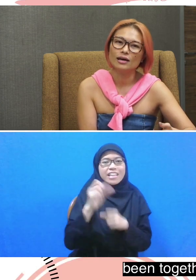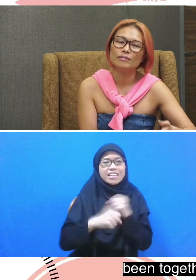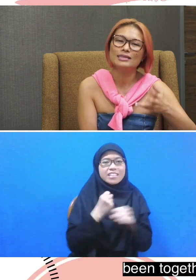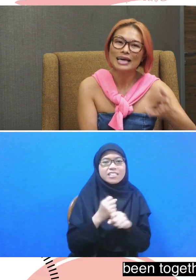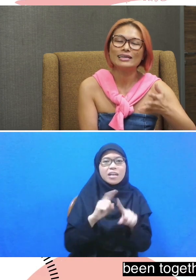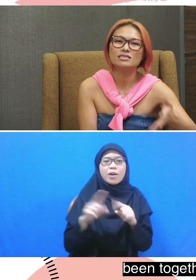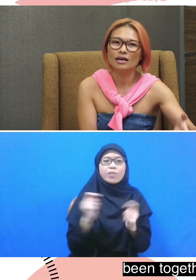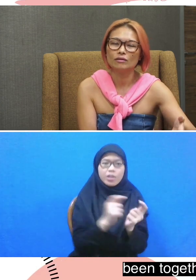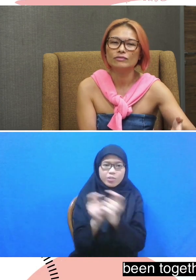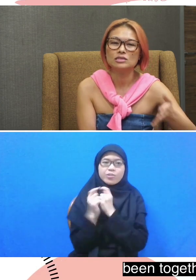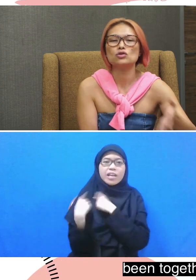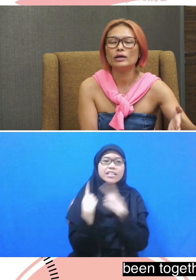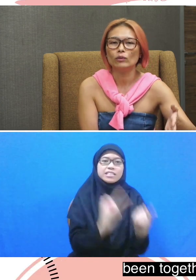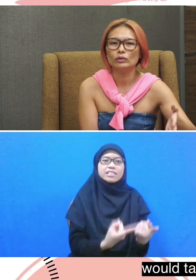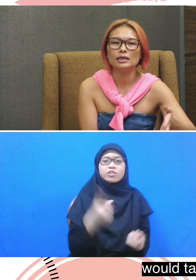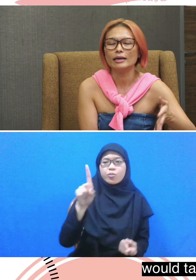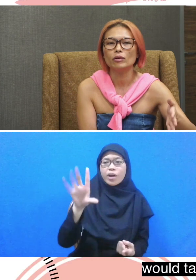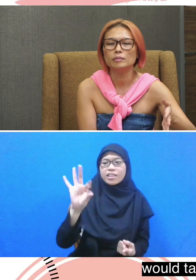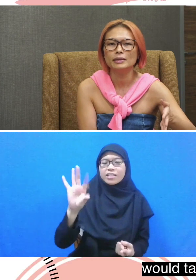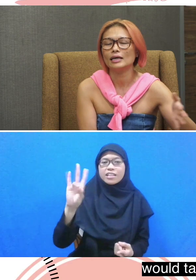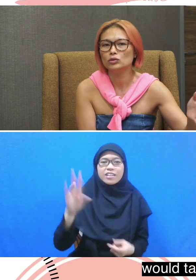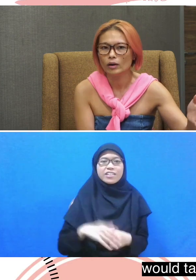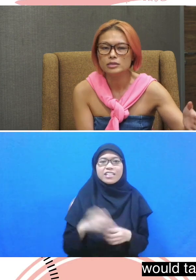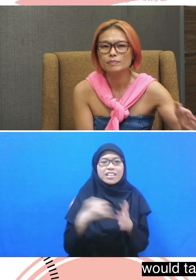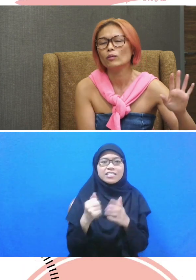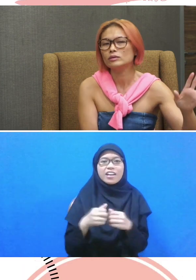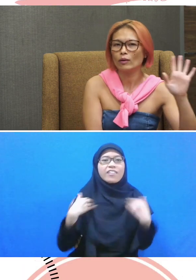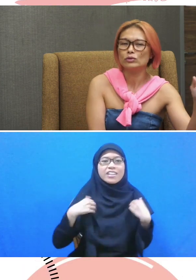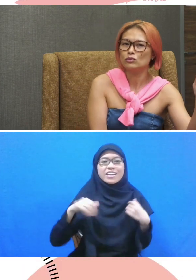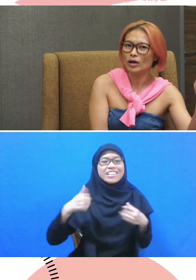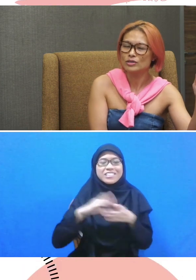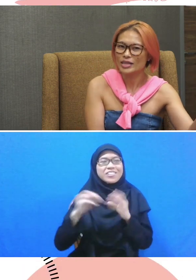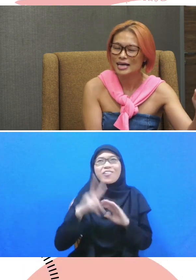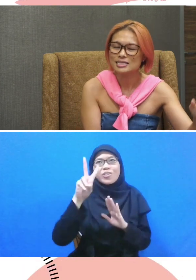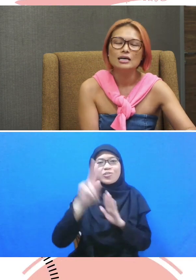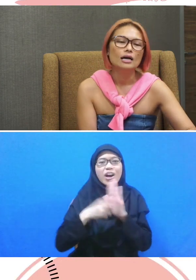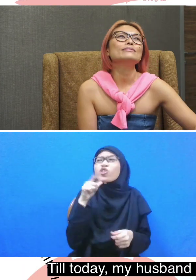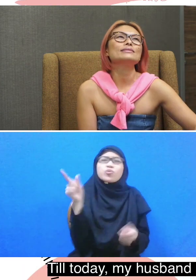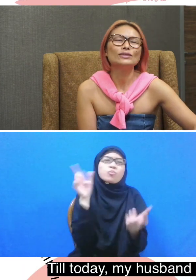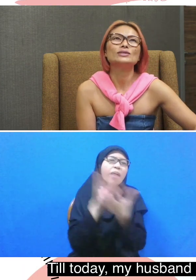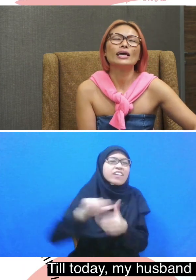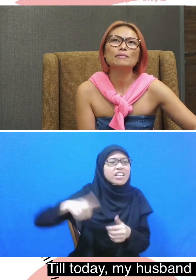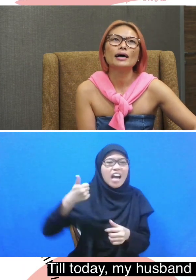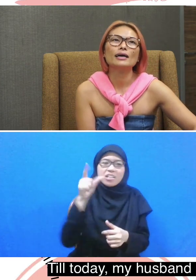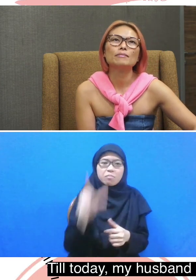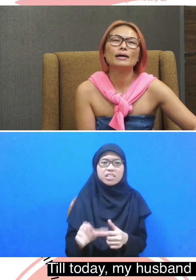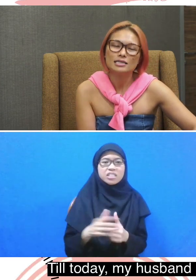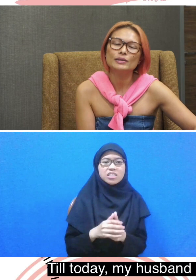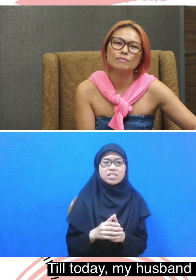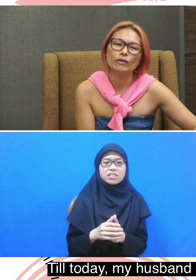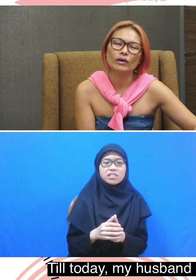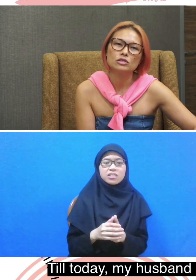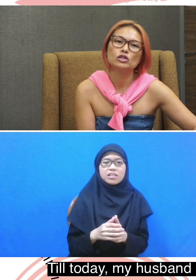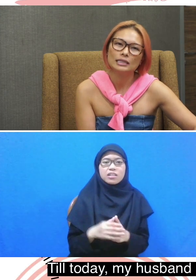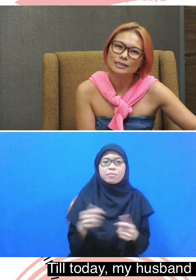And that itself is a story that would take like probably another 2 hours, but I won't use 2 hours for that. Till today, my husband